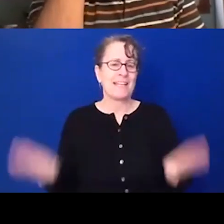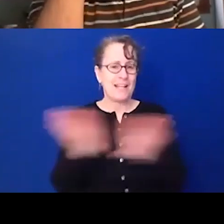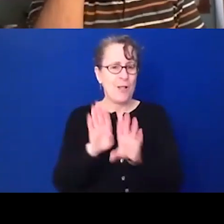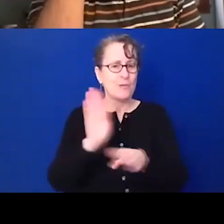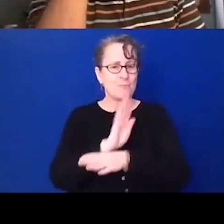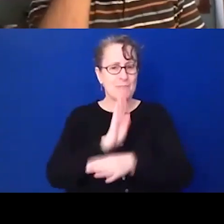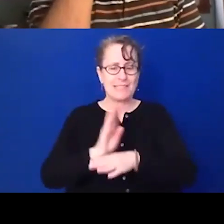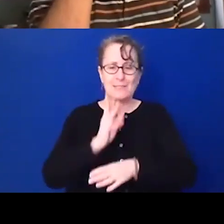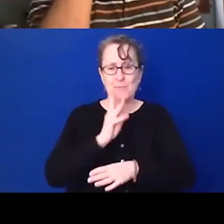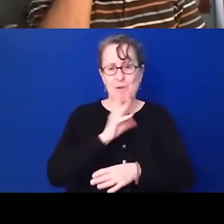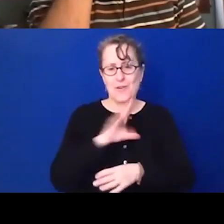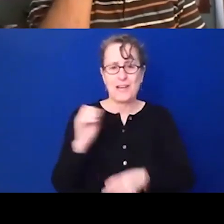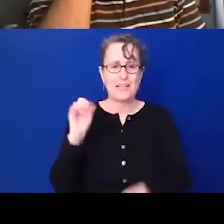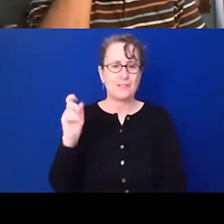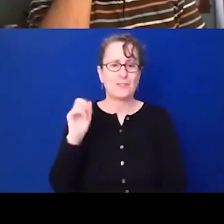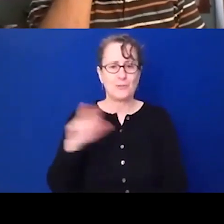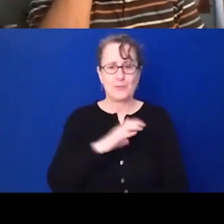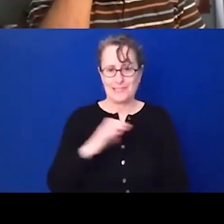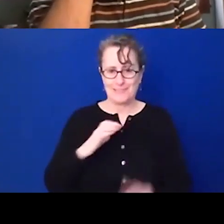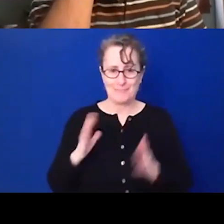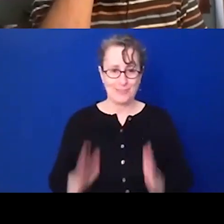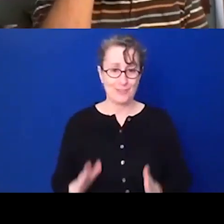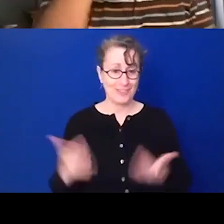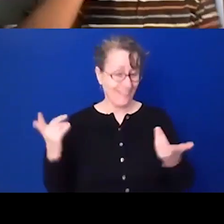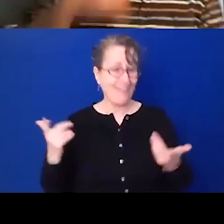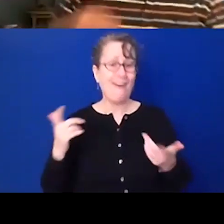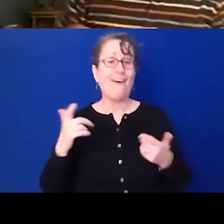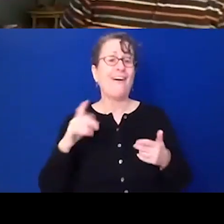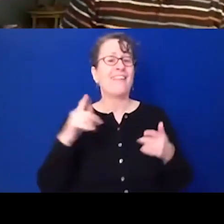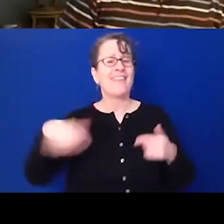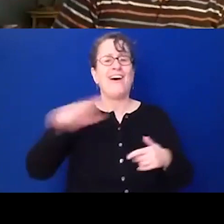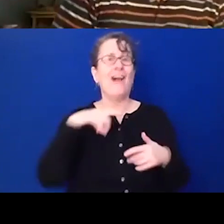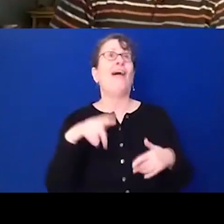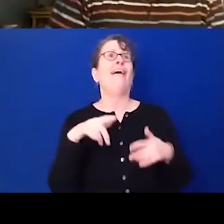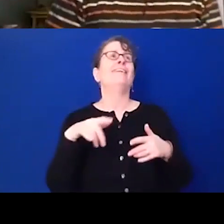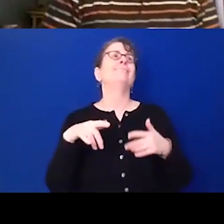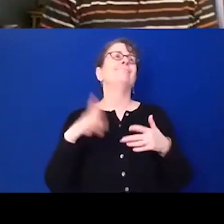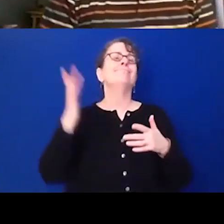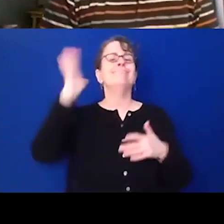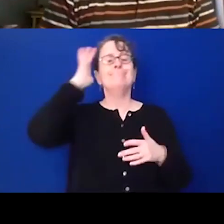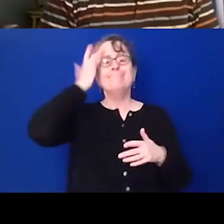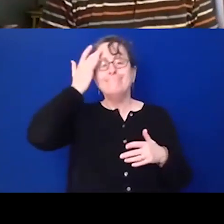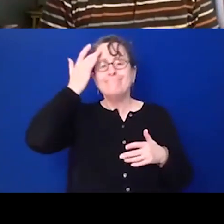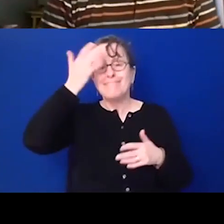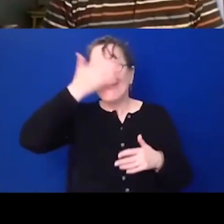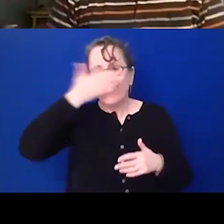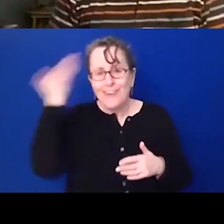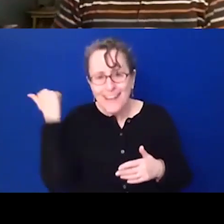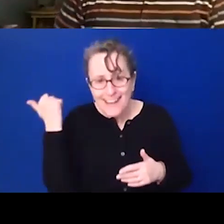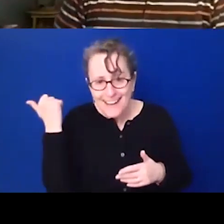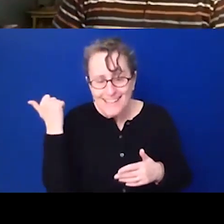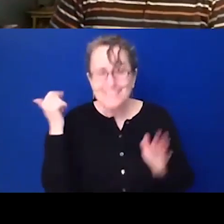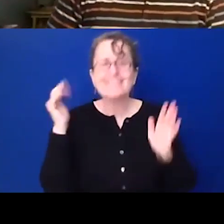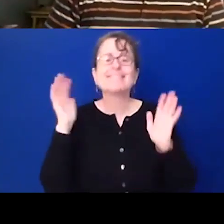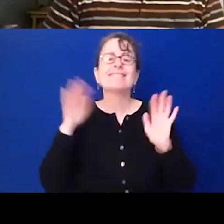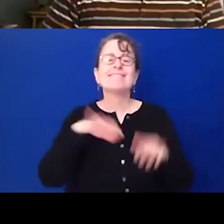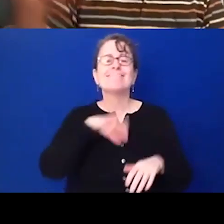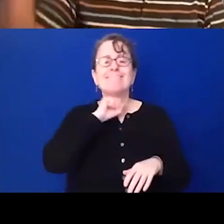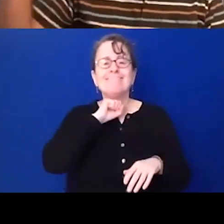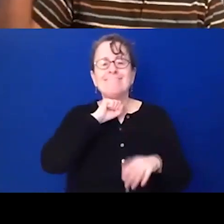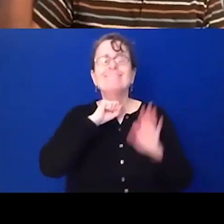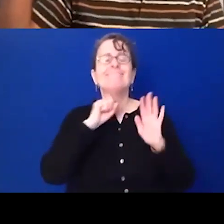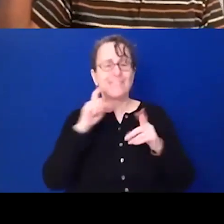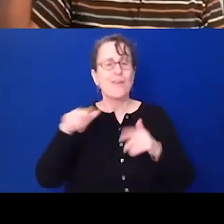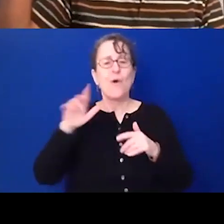Shall we adjourn as water and sewer commissioners? all Select Board members, raise your hand and say aye.